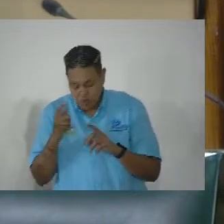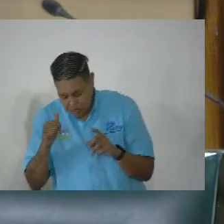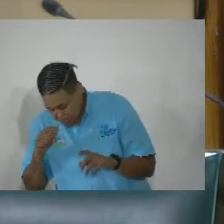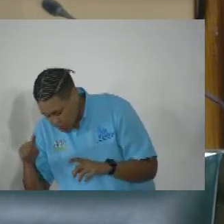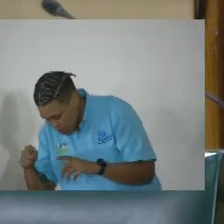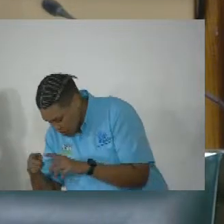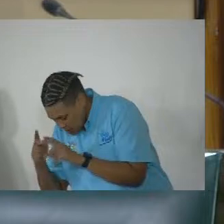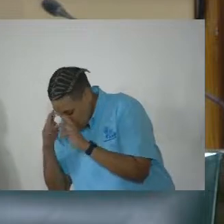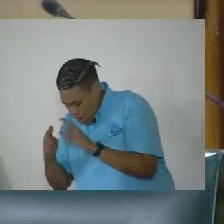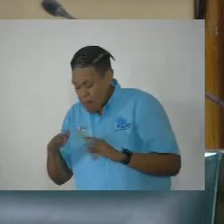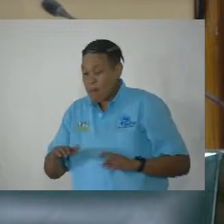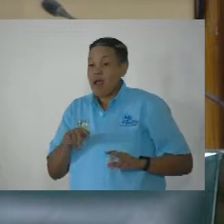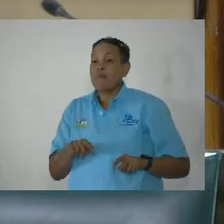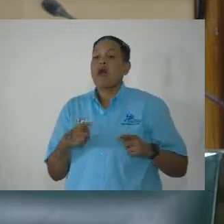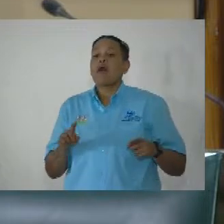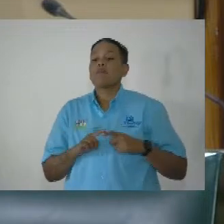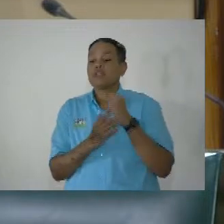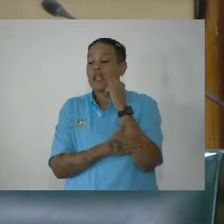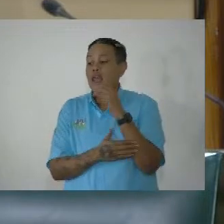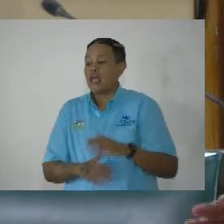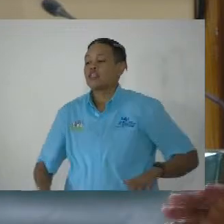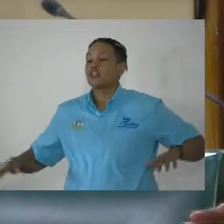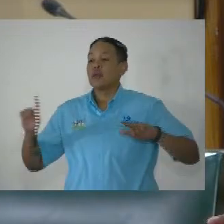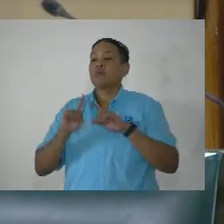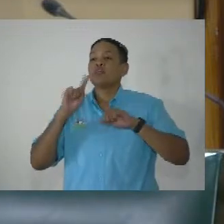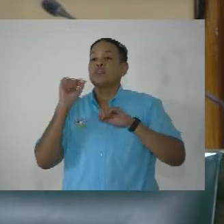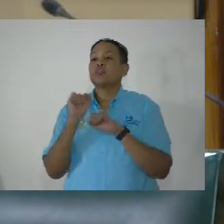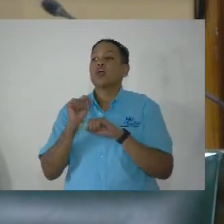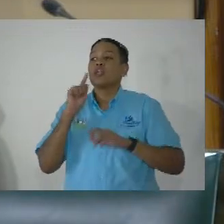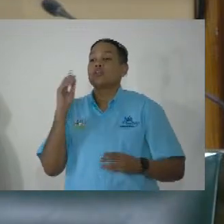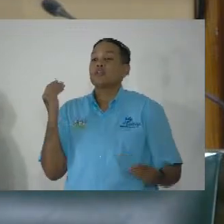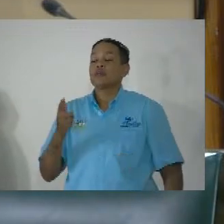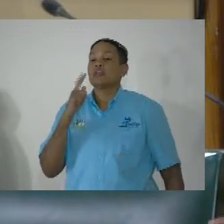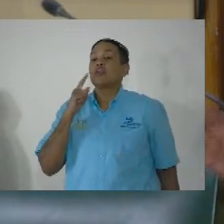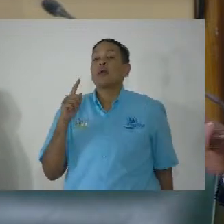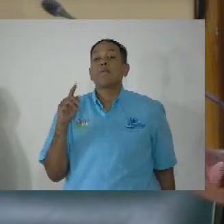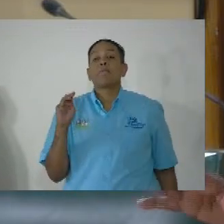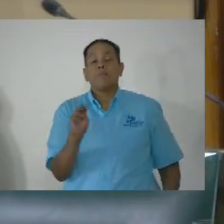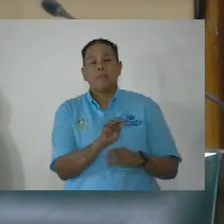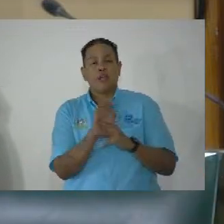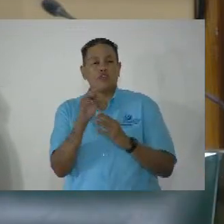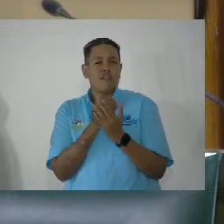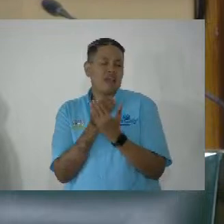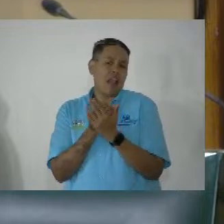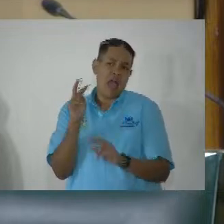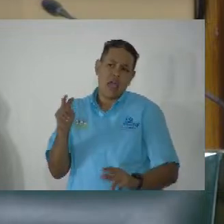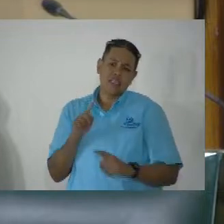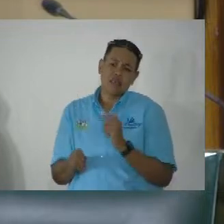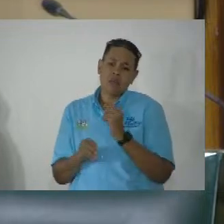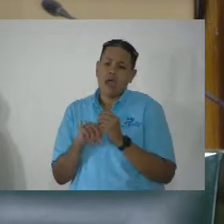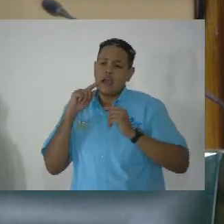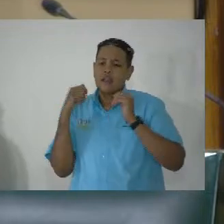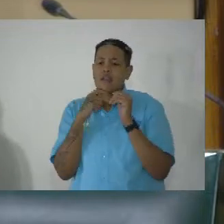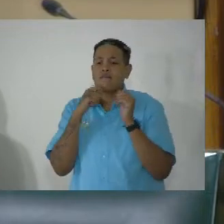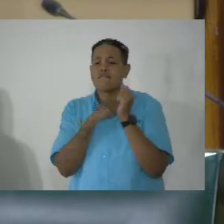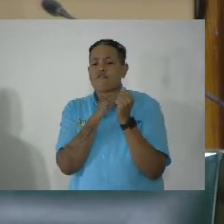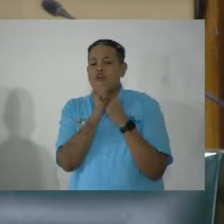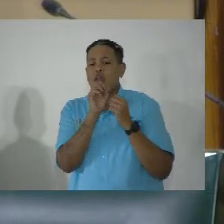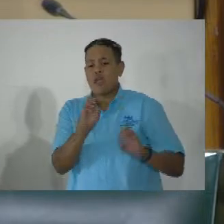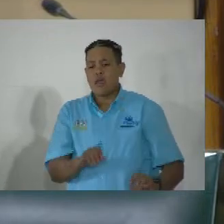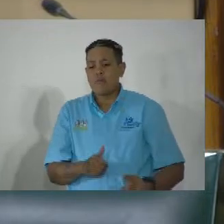this honorable House and to the nation, but certainly to the Ministry of Finance and the framers